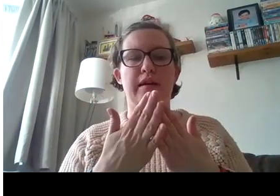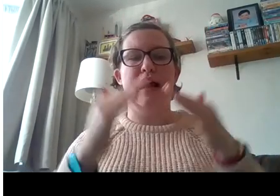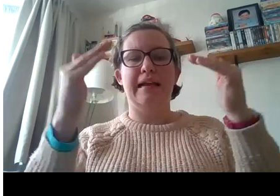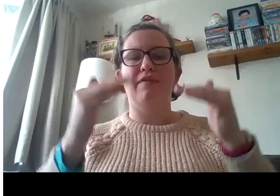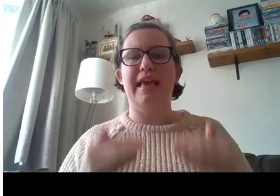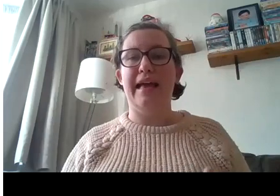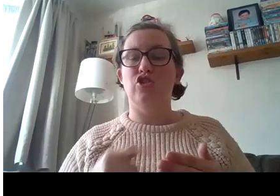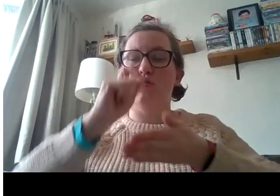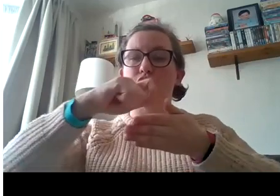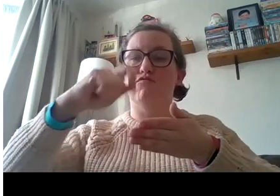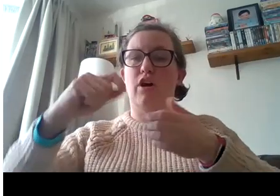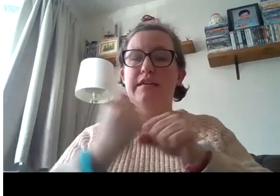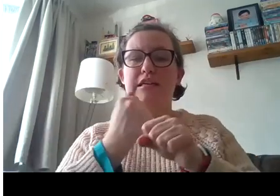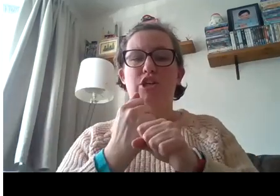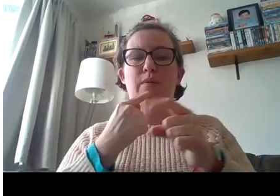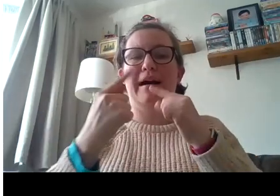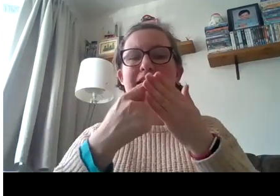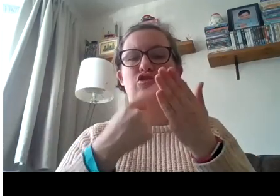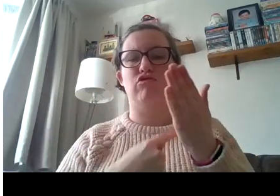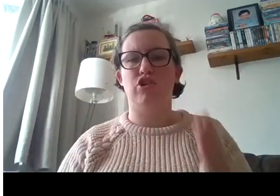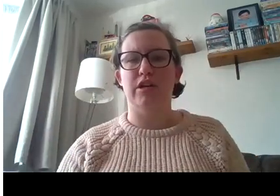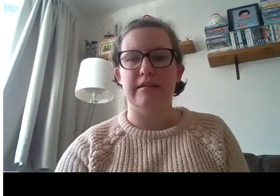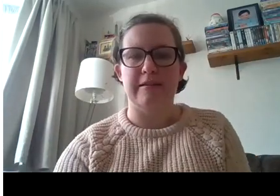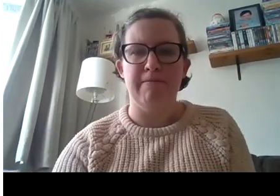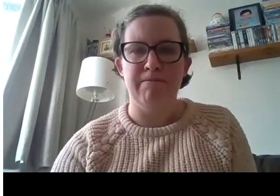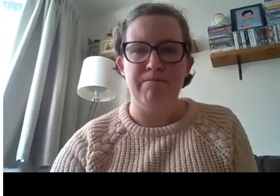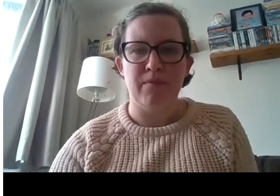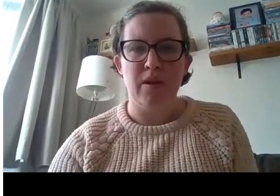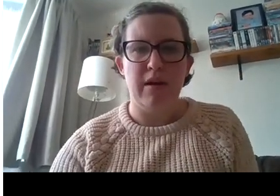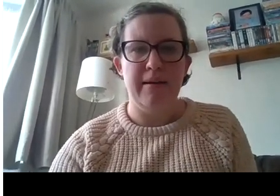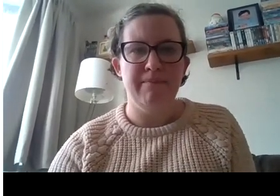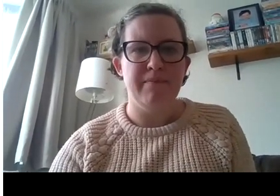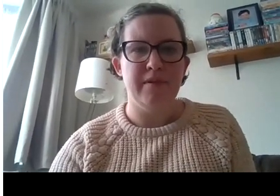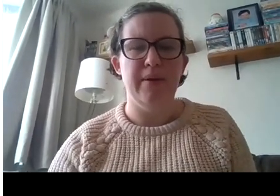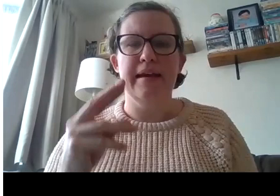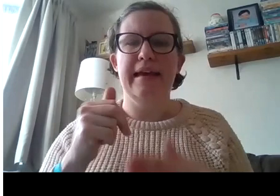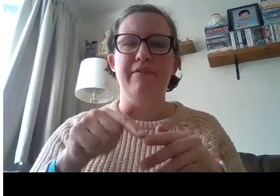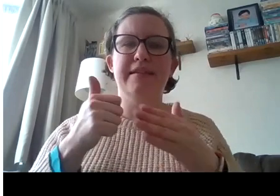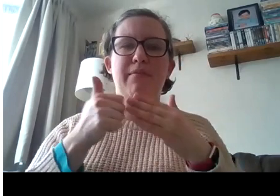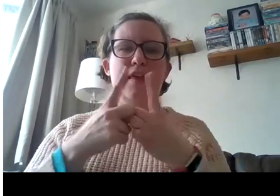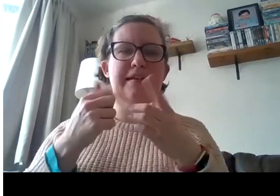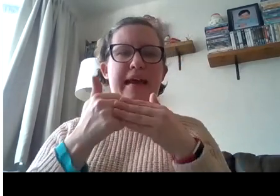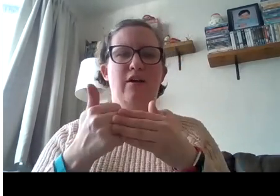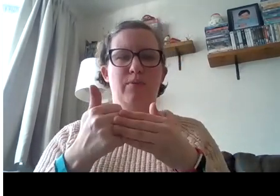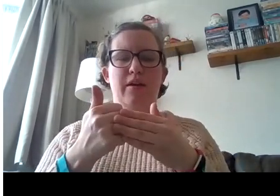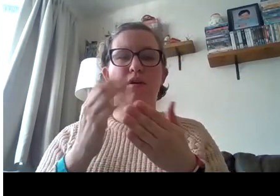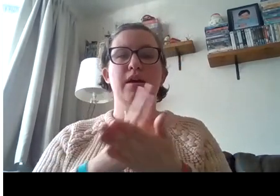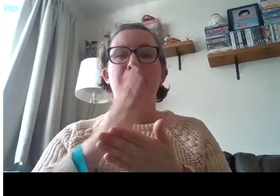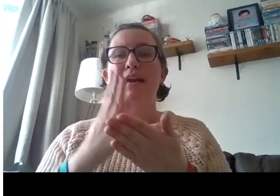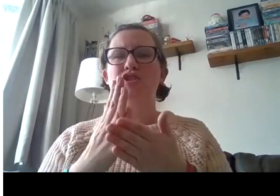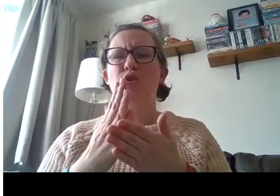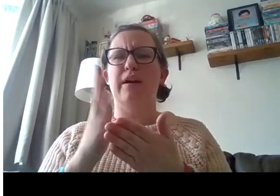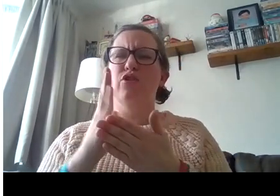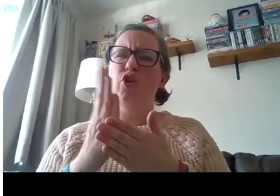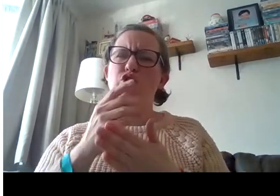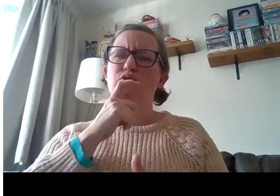book, and at the end you've got some writing to do about instructions. Okay, so here are some things to help you.